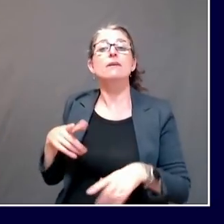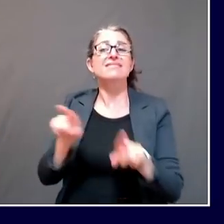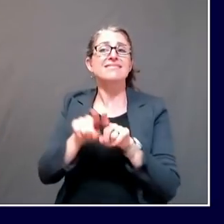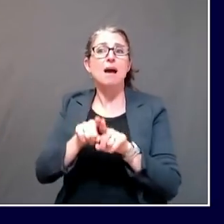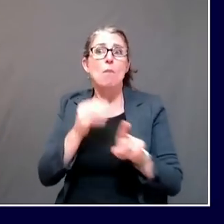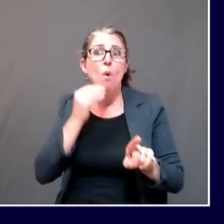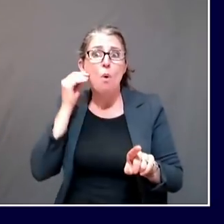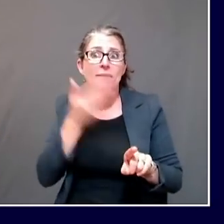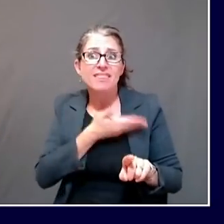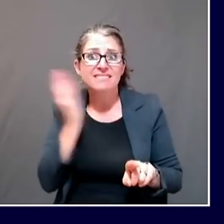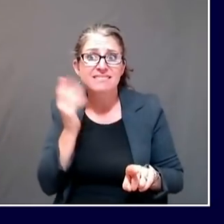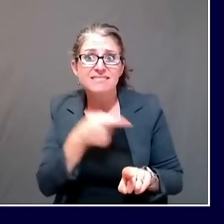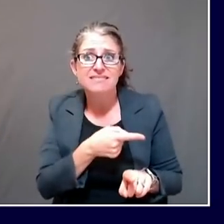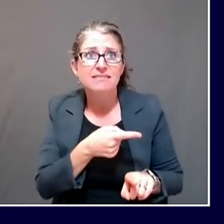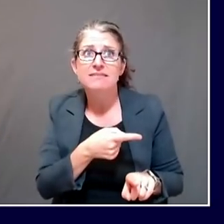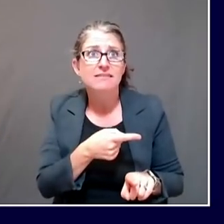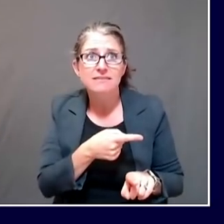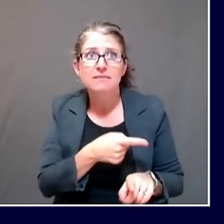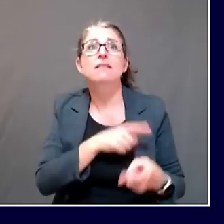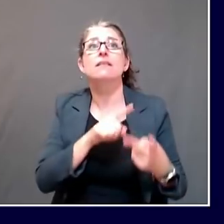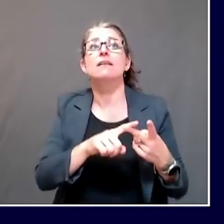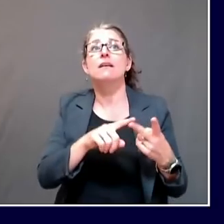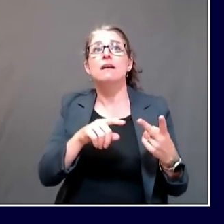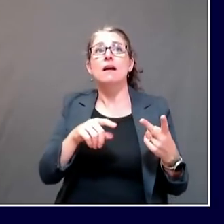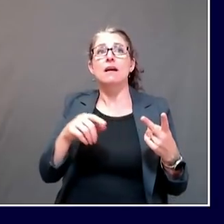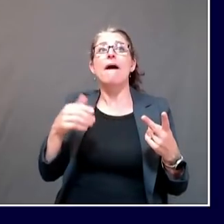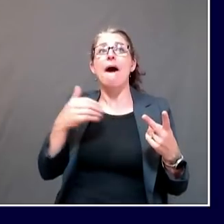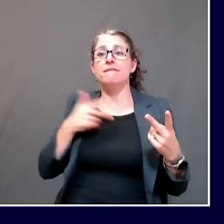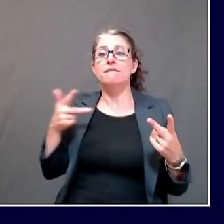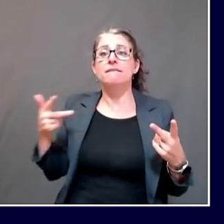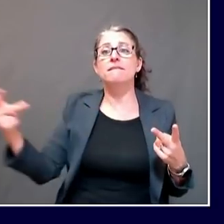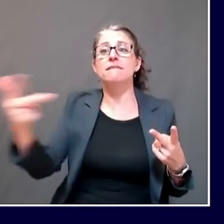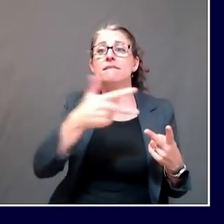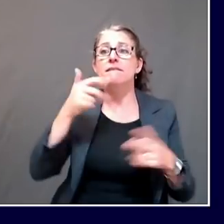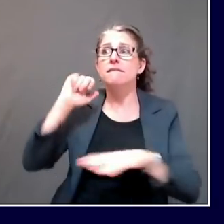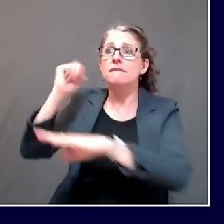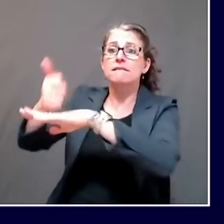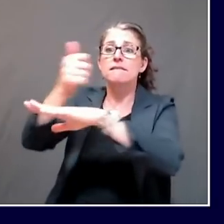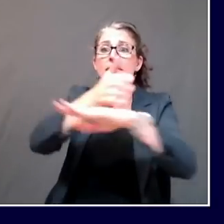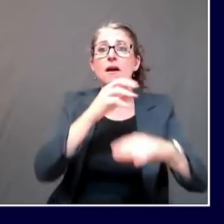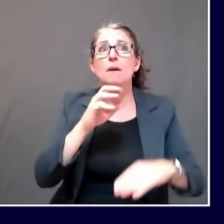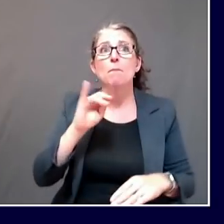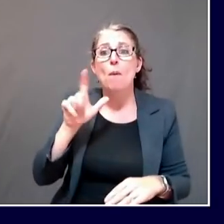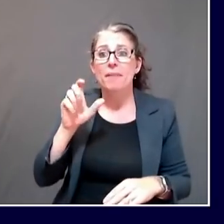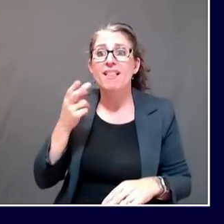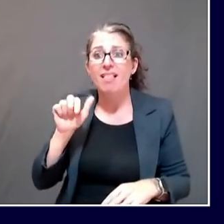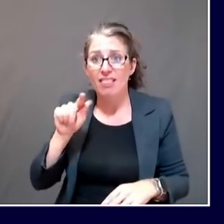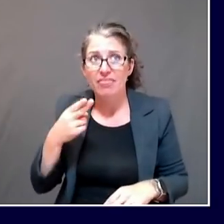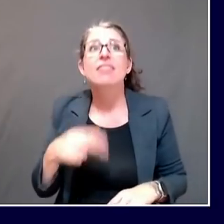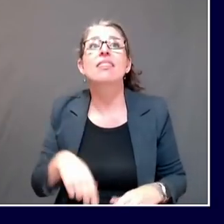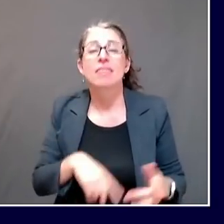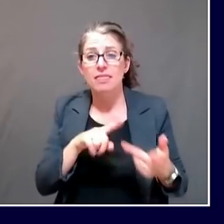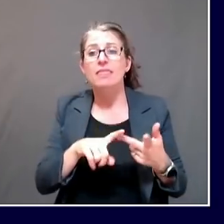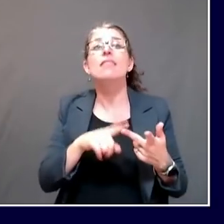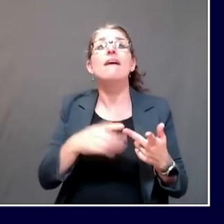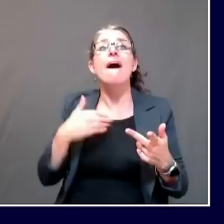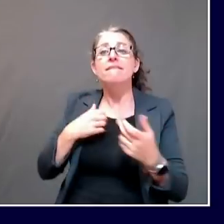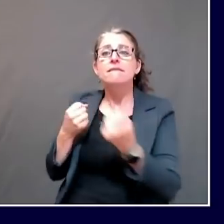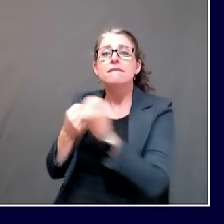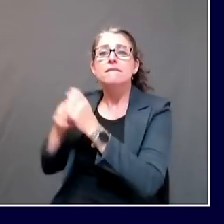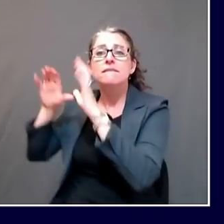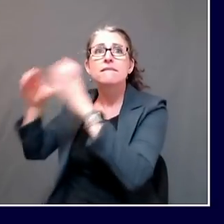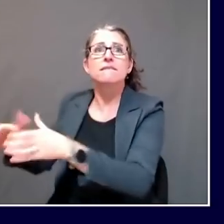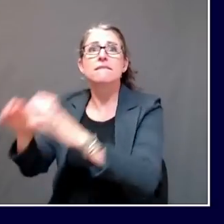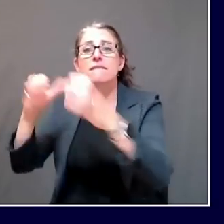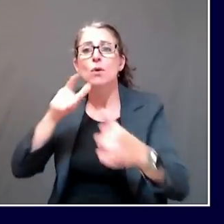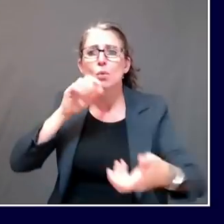locations, as well as working with groups that provide flu vaccination in workplaces. Now, generally, workplaces were a great